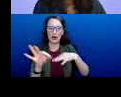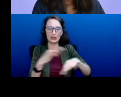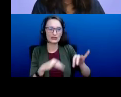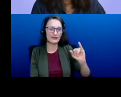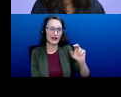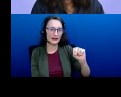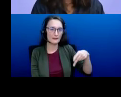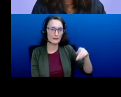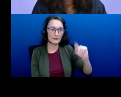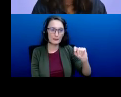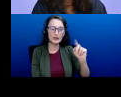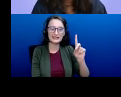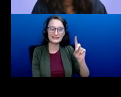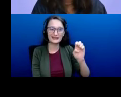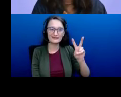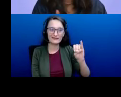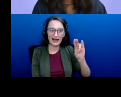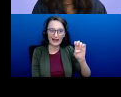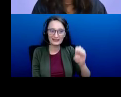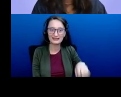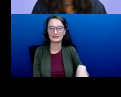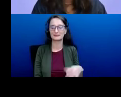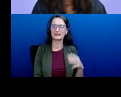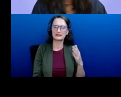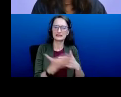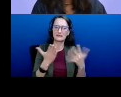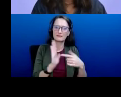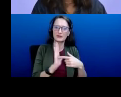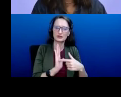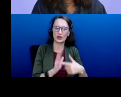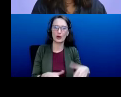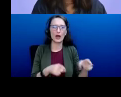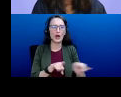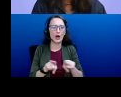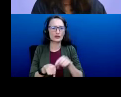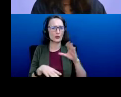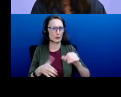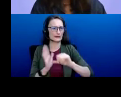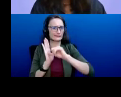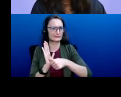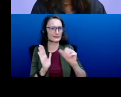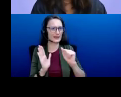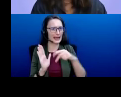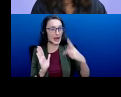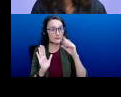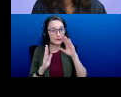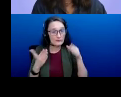also wanted to call to light apps for focus, time management, and memory, things like visual schedules,